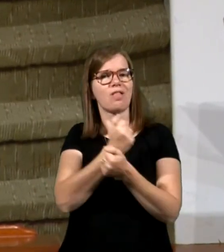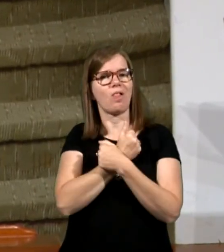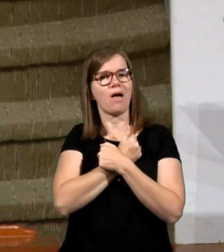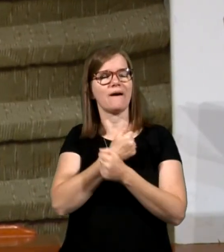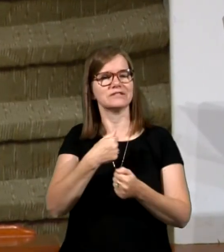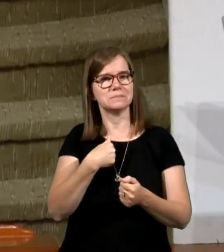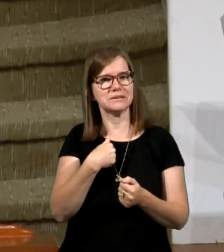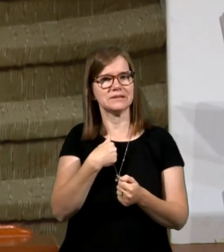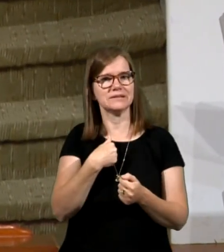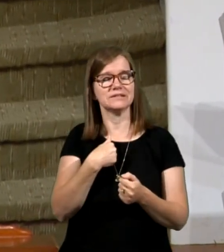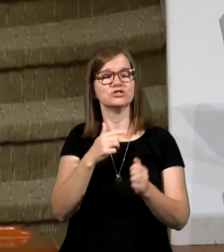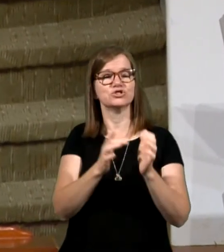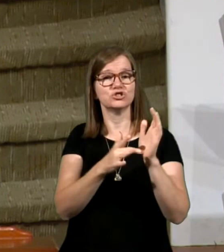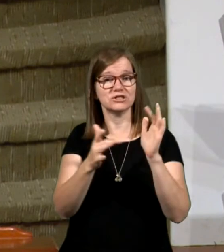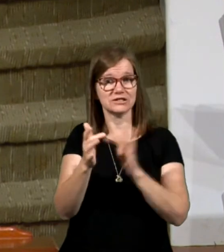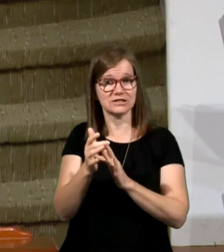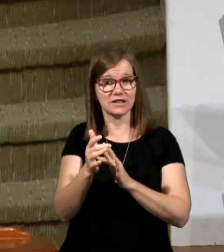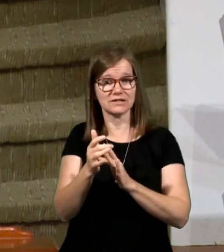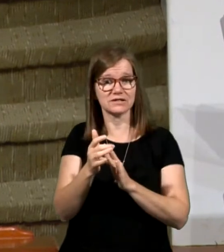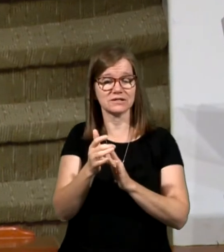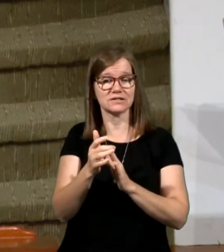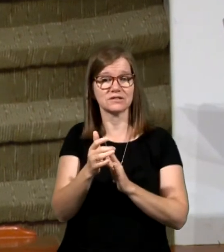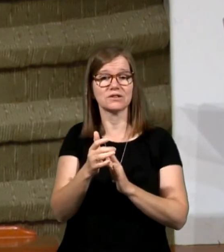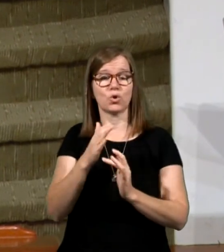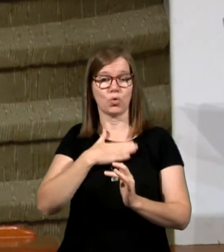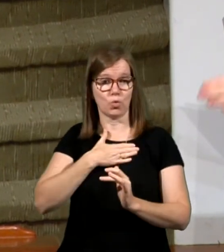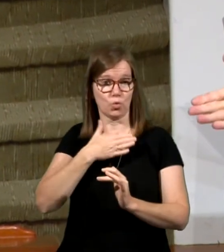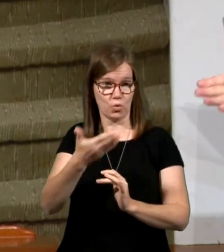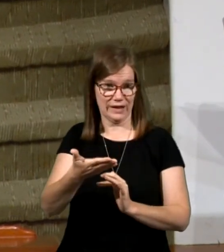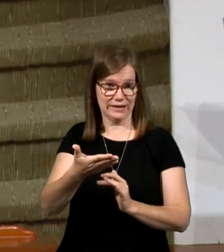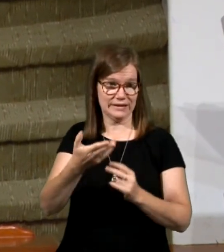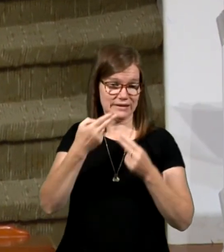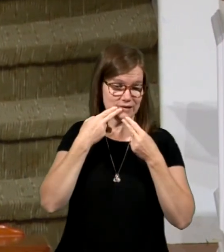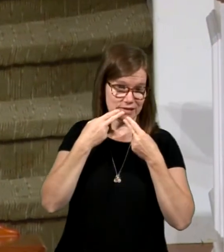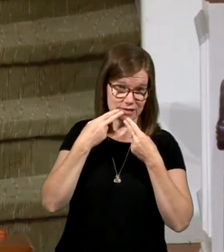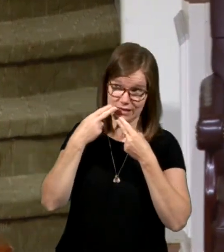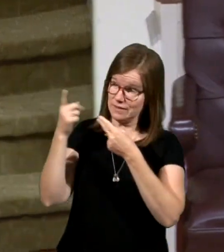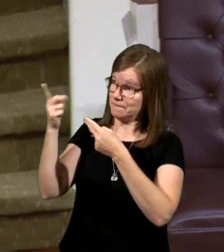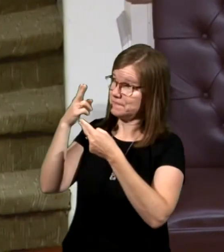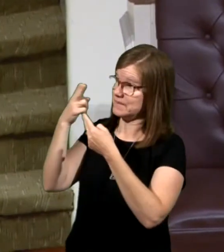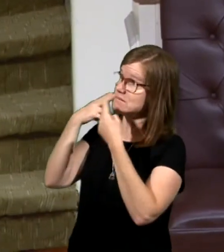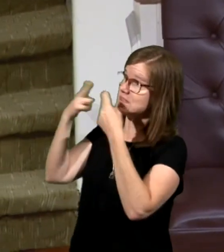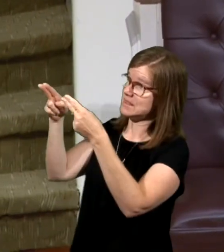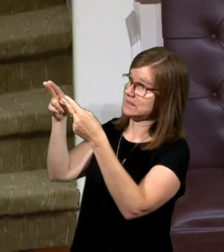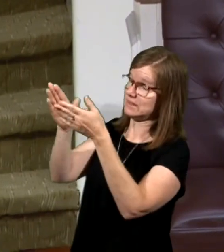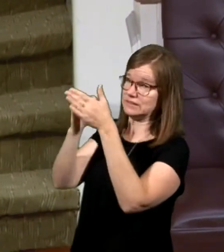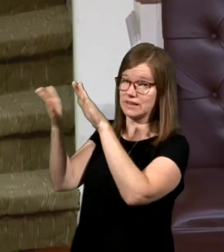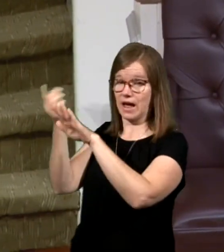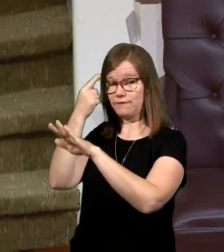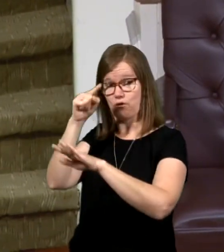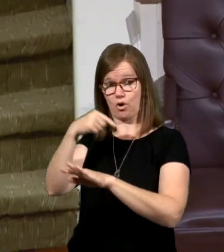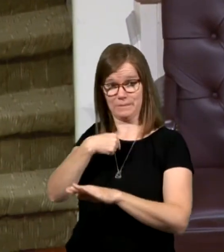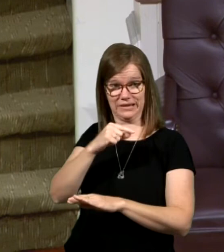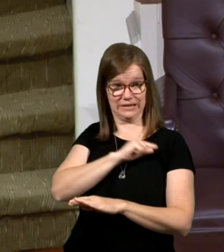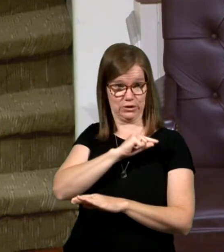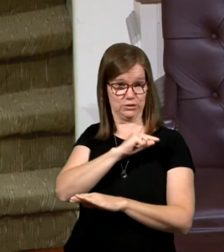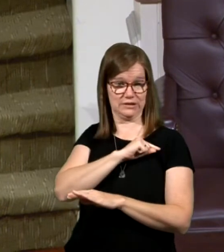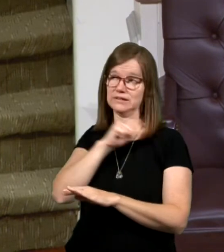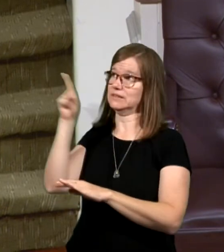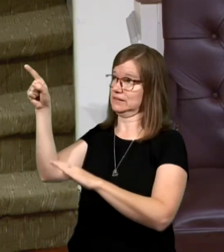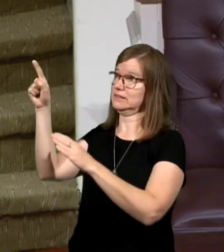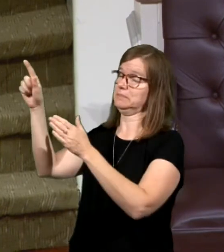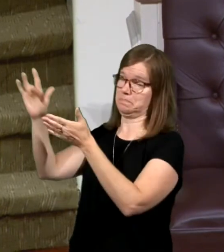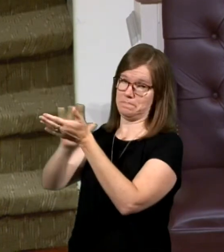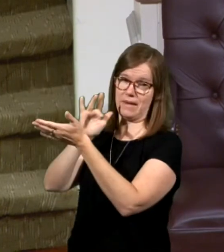me, and Jesus was willing, the innocent, to die for me, the guilty. And he would pay for my